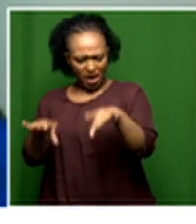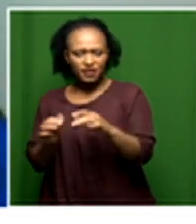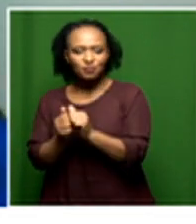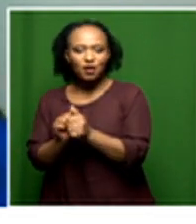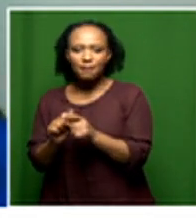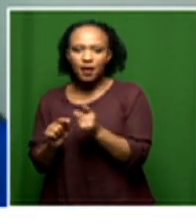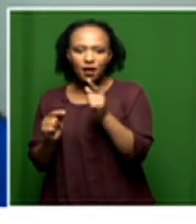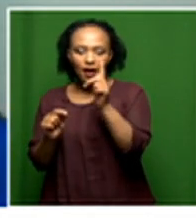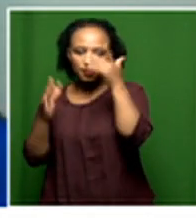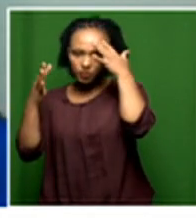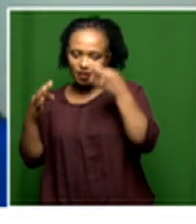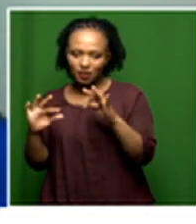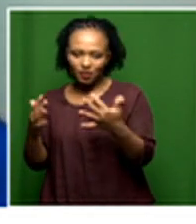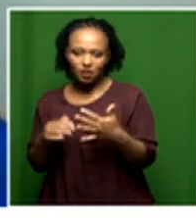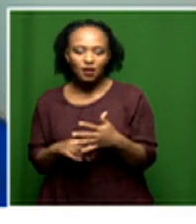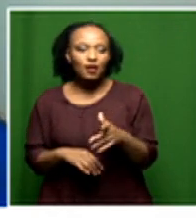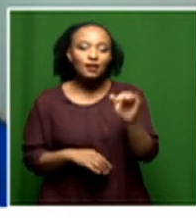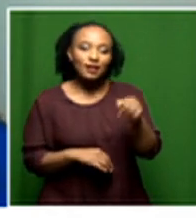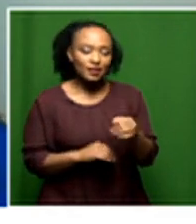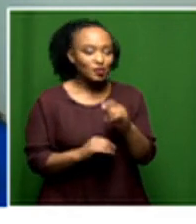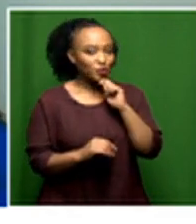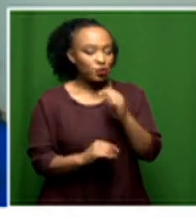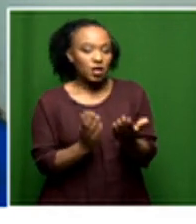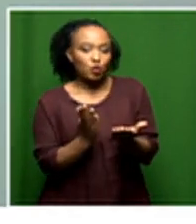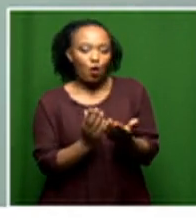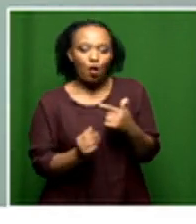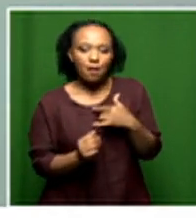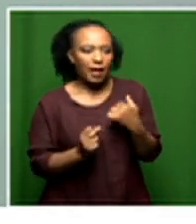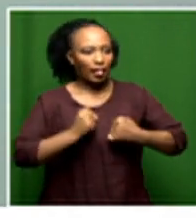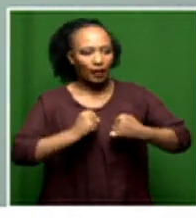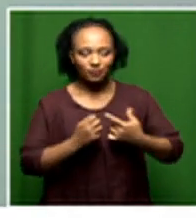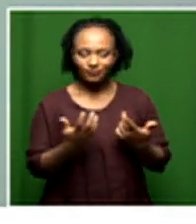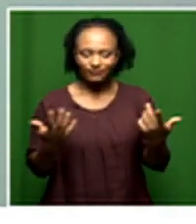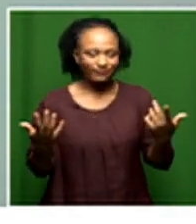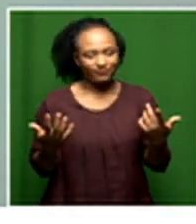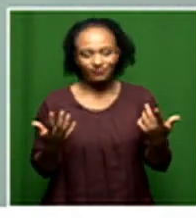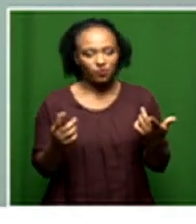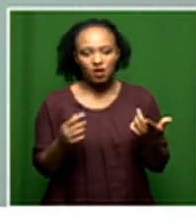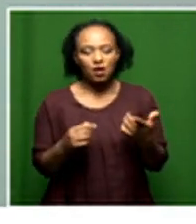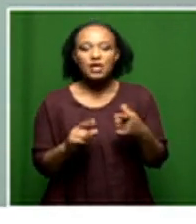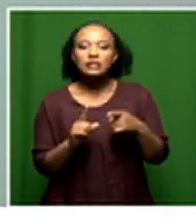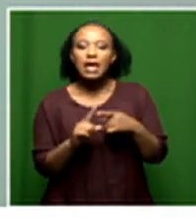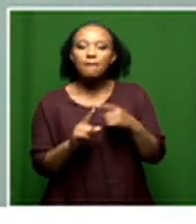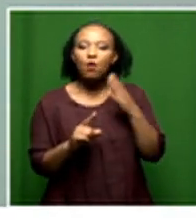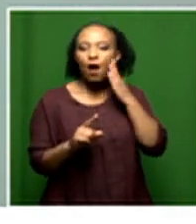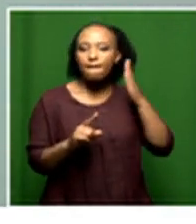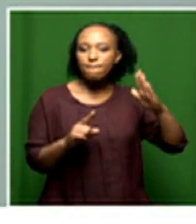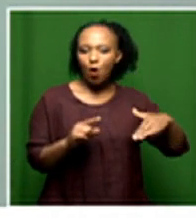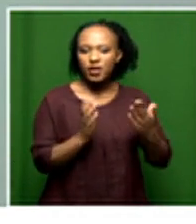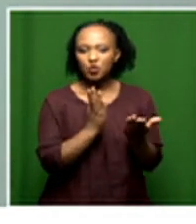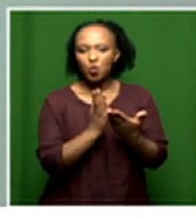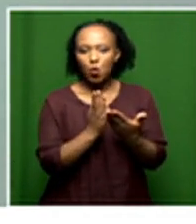Yes, I was a very poor athlete at school, and being in boarding school, I was forced to participate in most